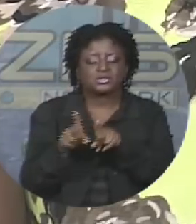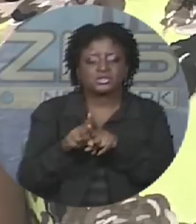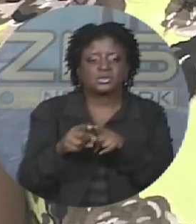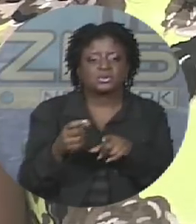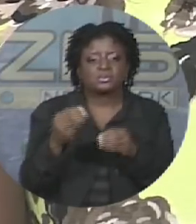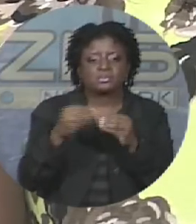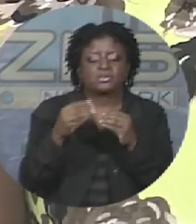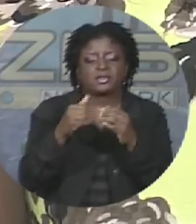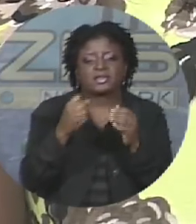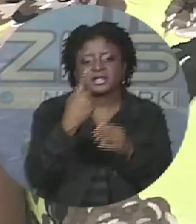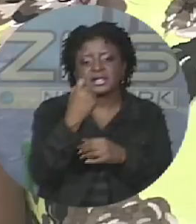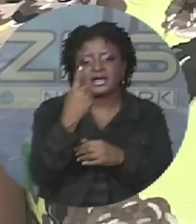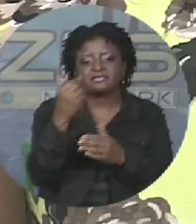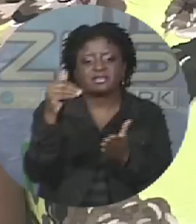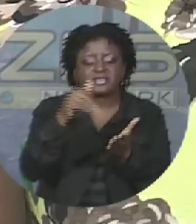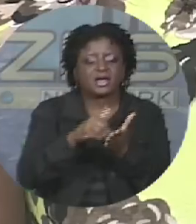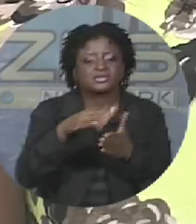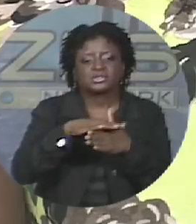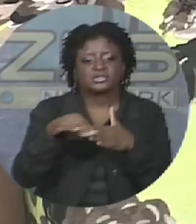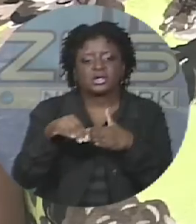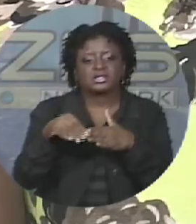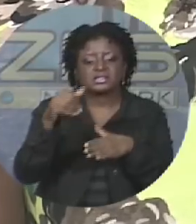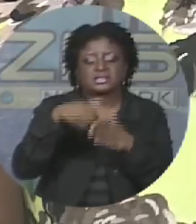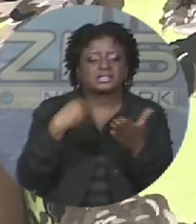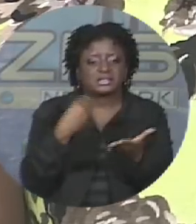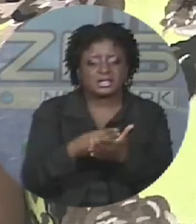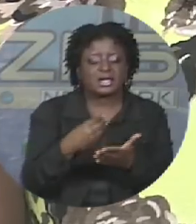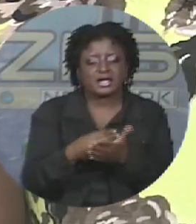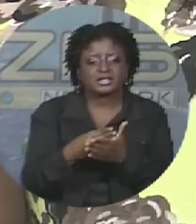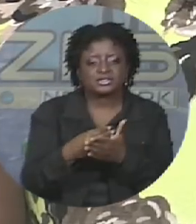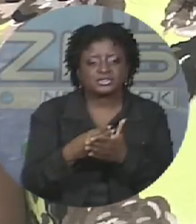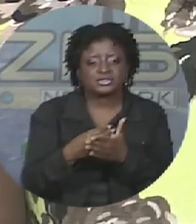cash from the male, suspected to be the proceeds of crime.